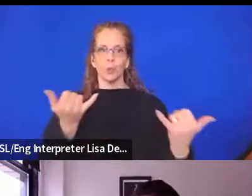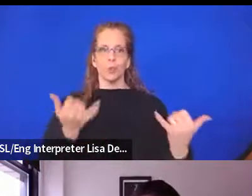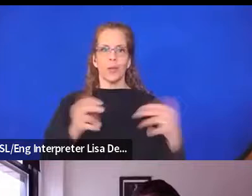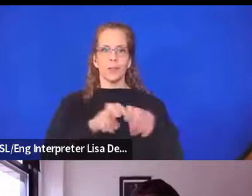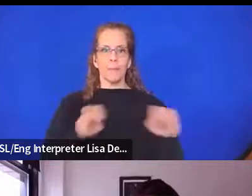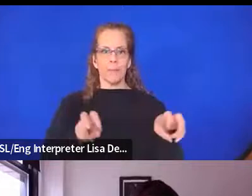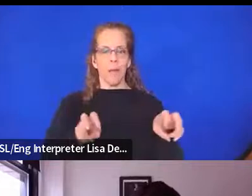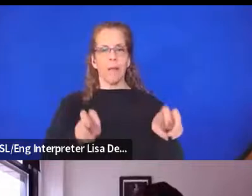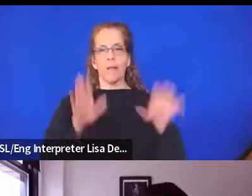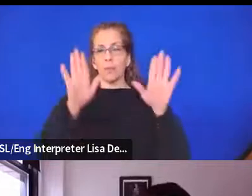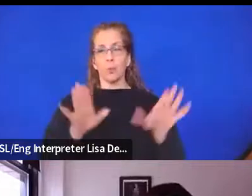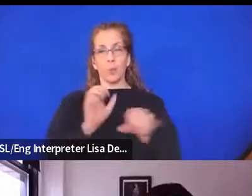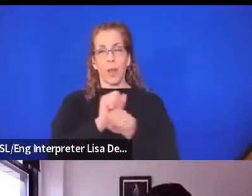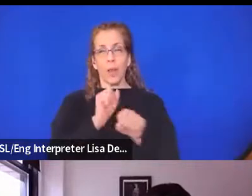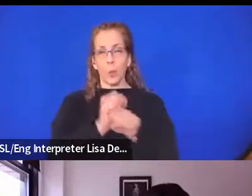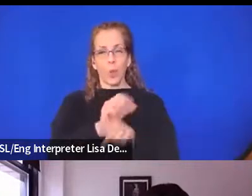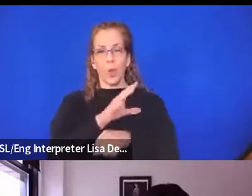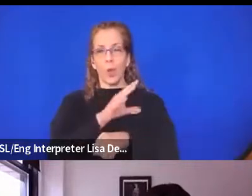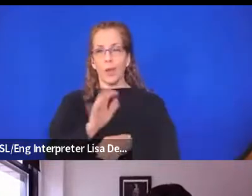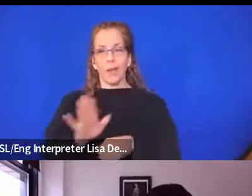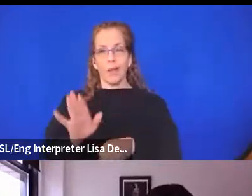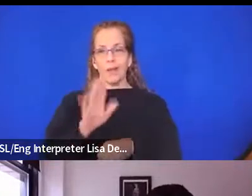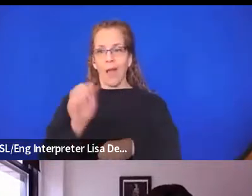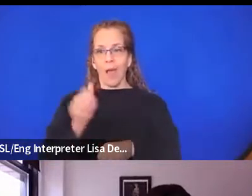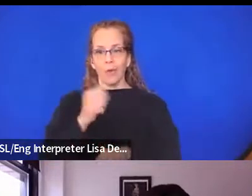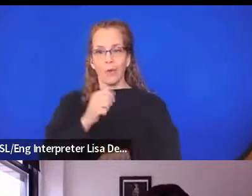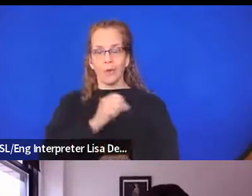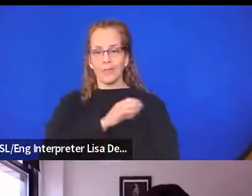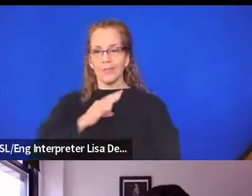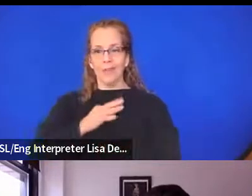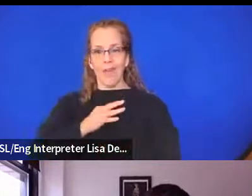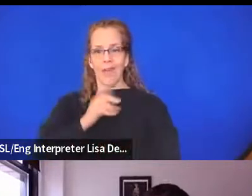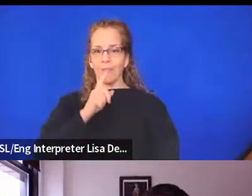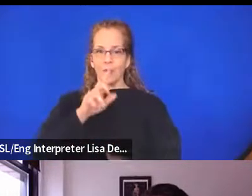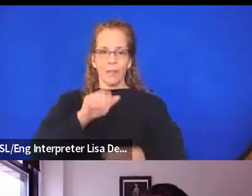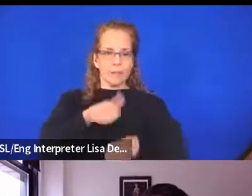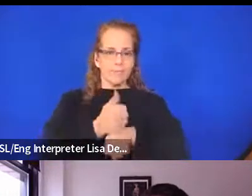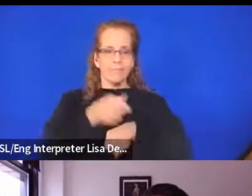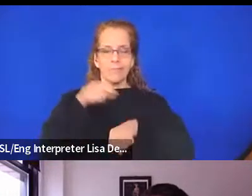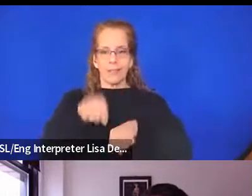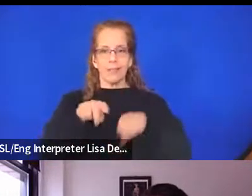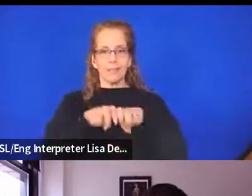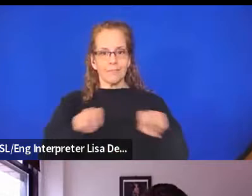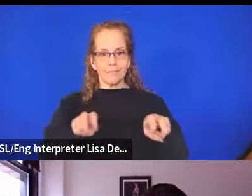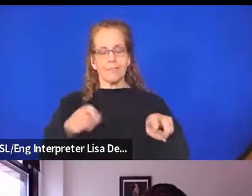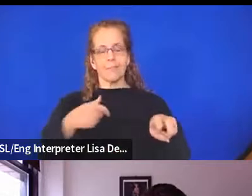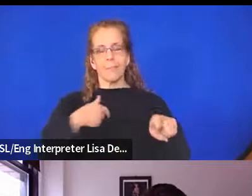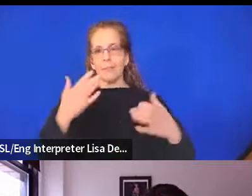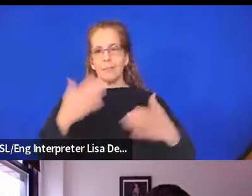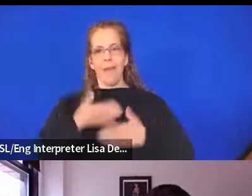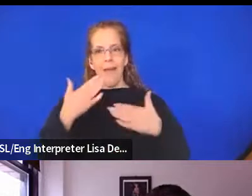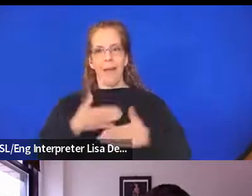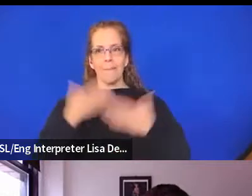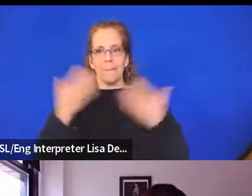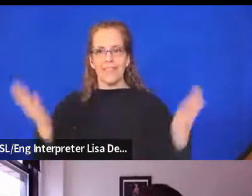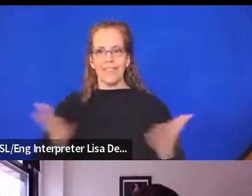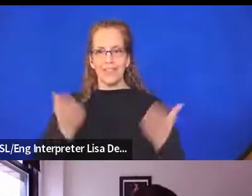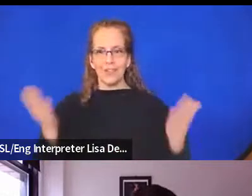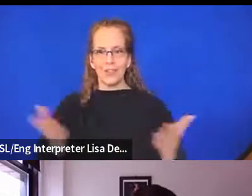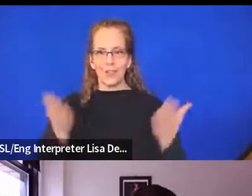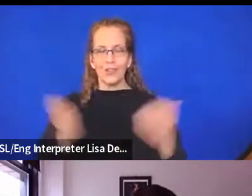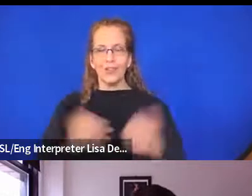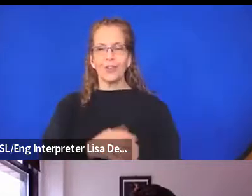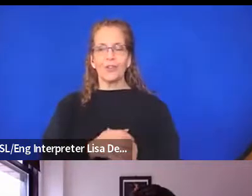members of our staff did to put this event together today. I am so happy to be here. It's